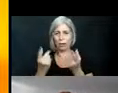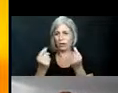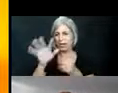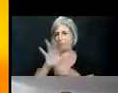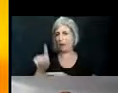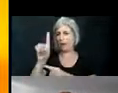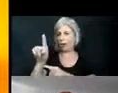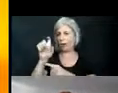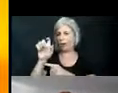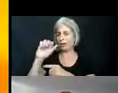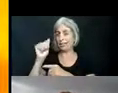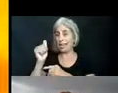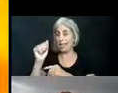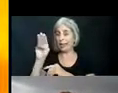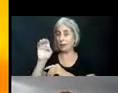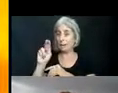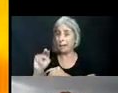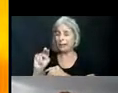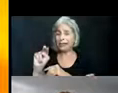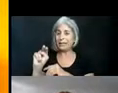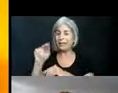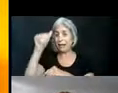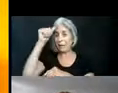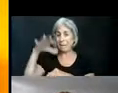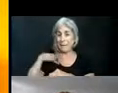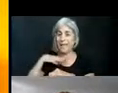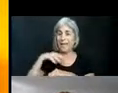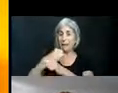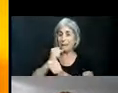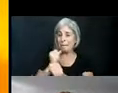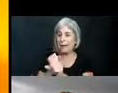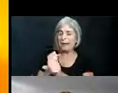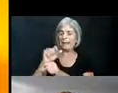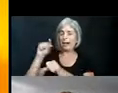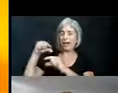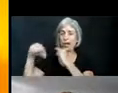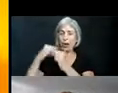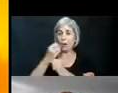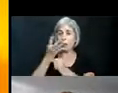million tons of man-made global warming pollution into the atmosphere every day.